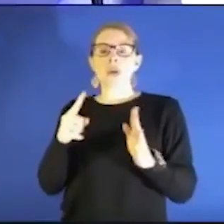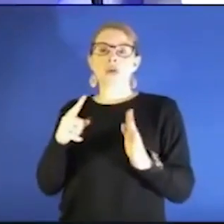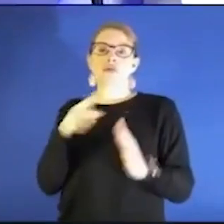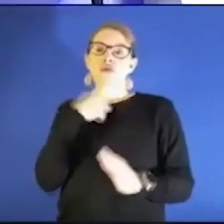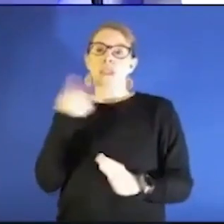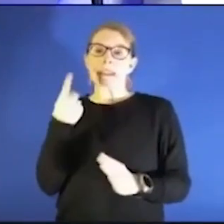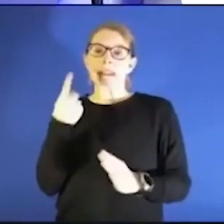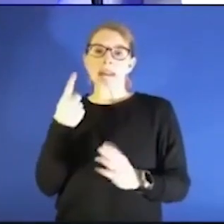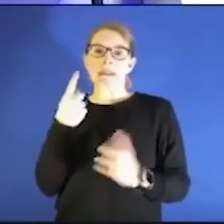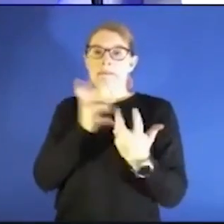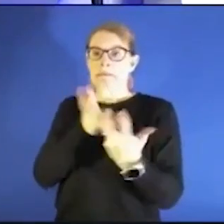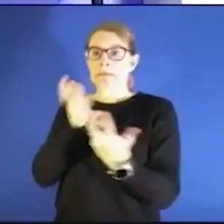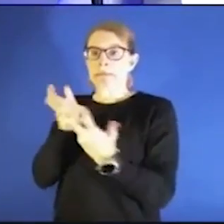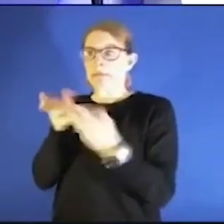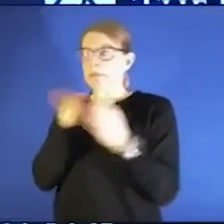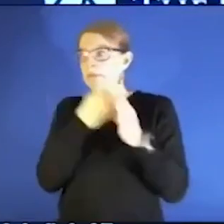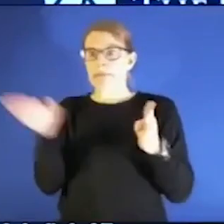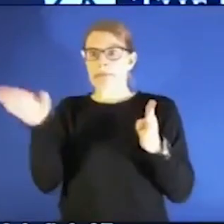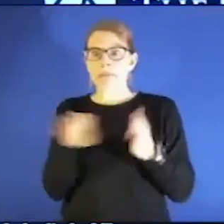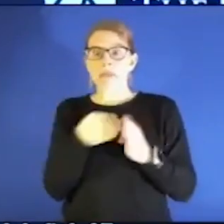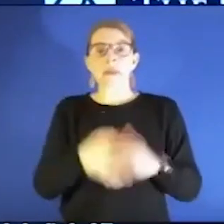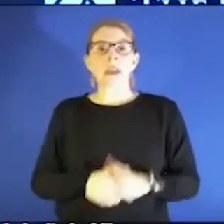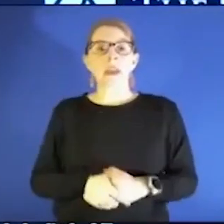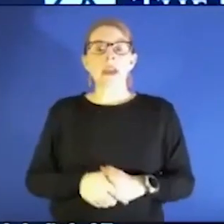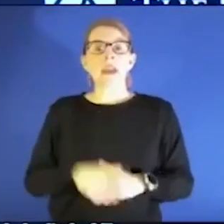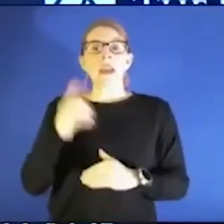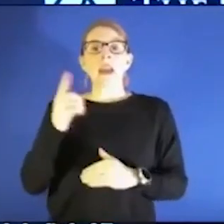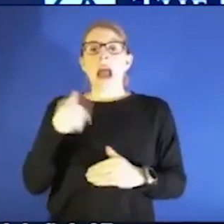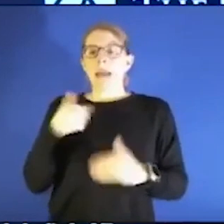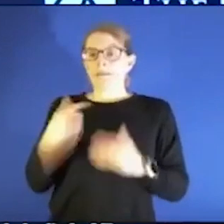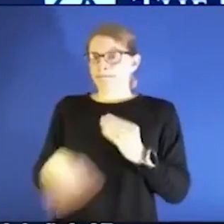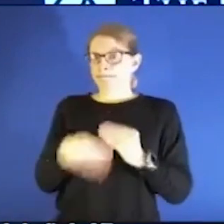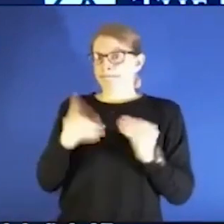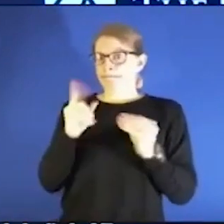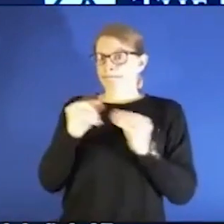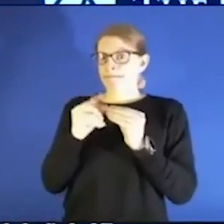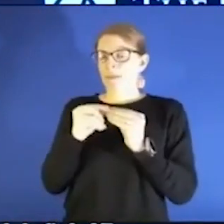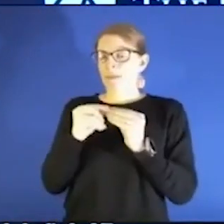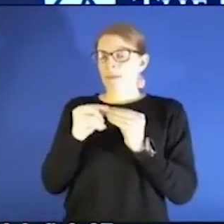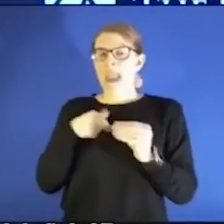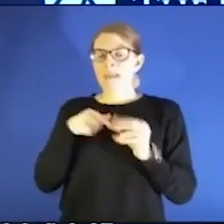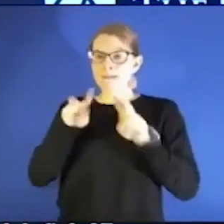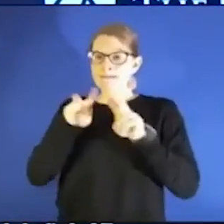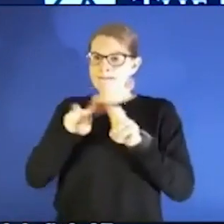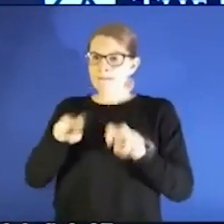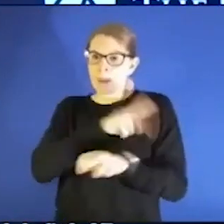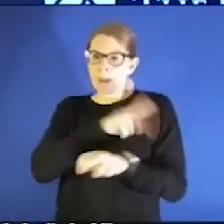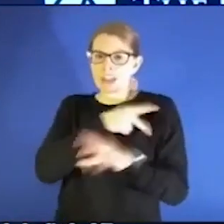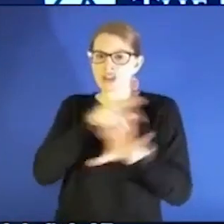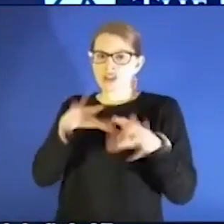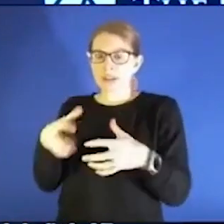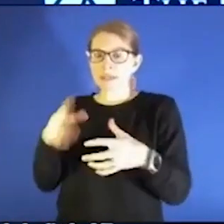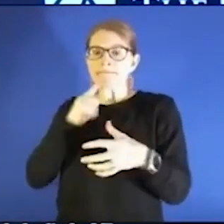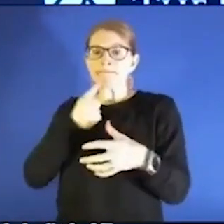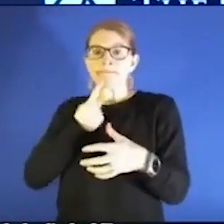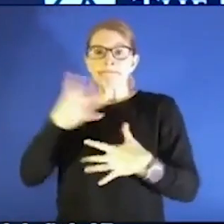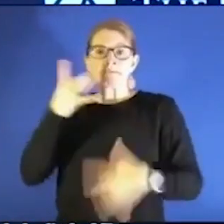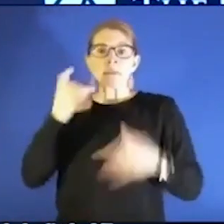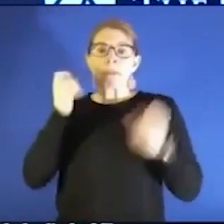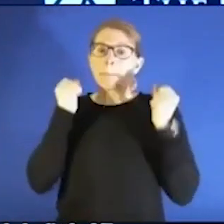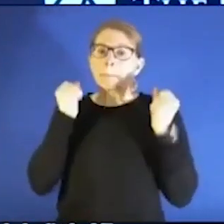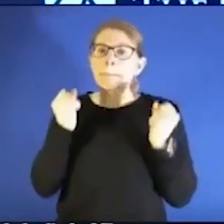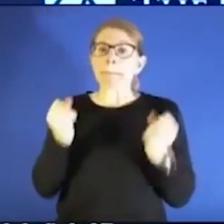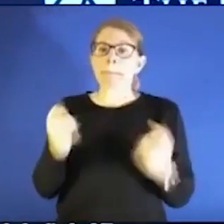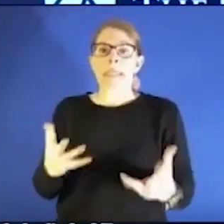one more thing to that, something that I noticed as I was digging into the patients is how significantly ill they are. There are so many just very, very